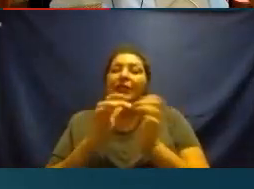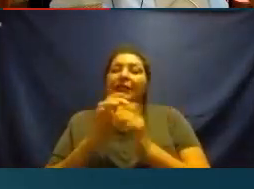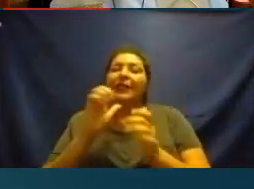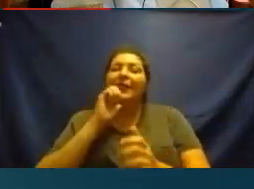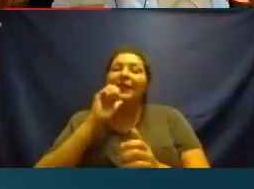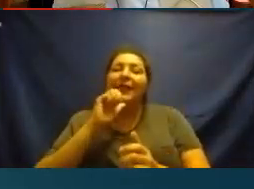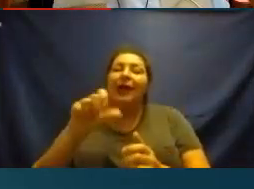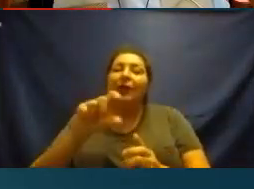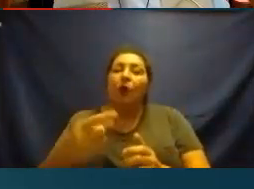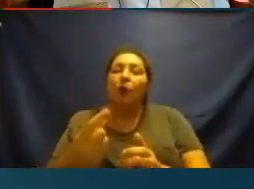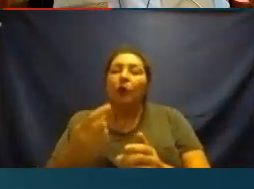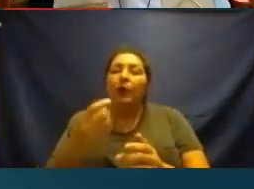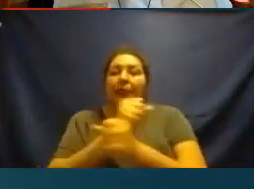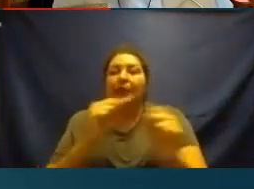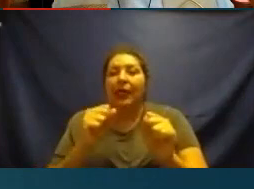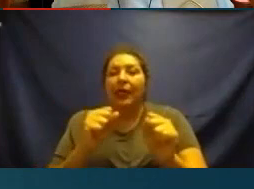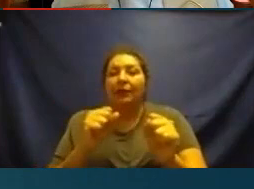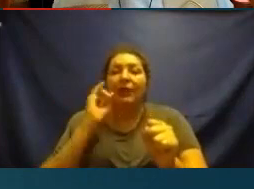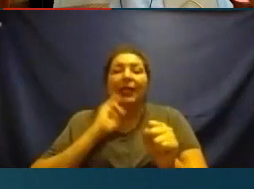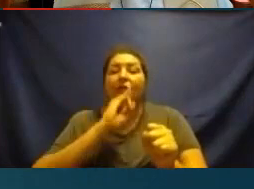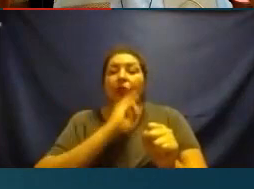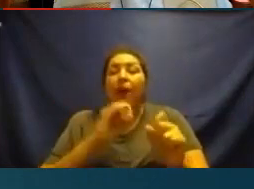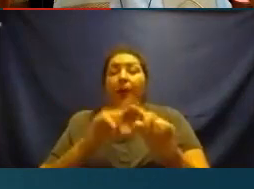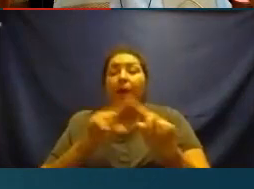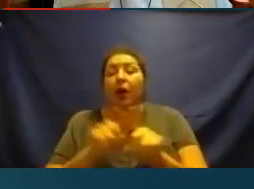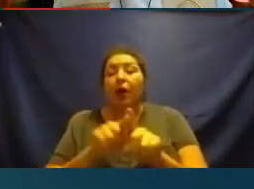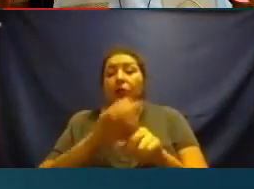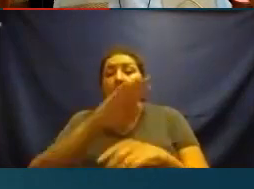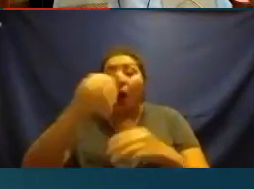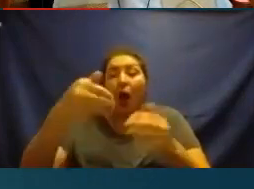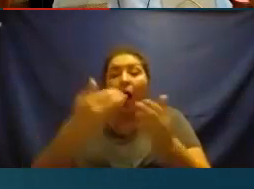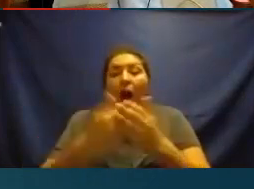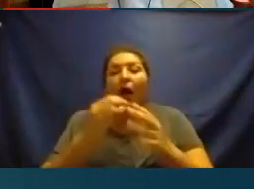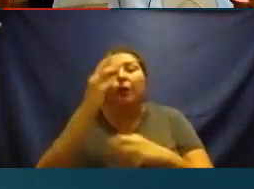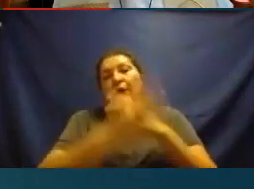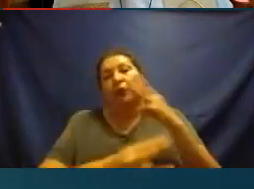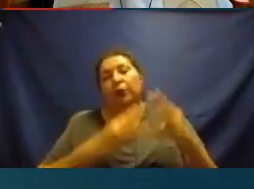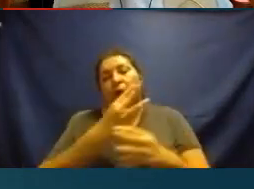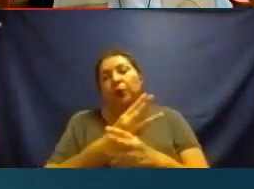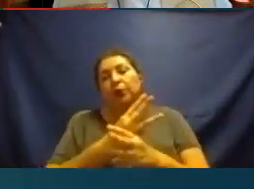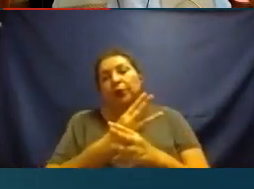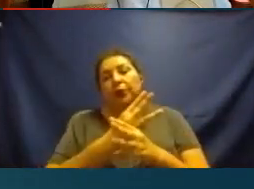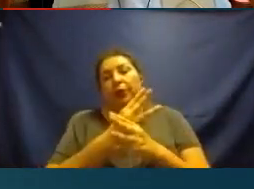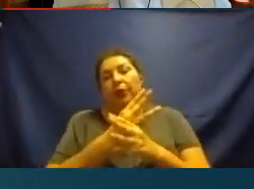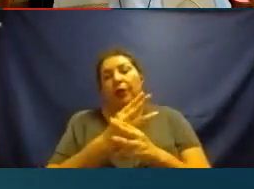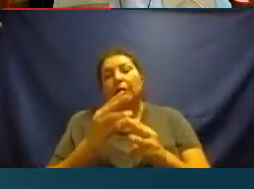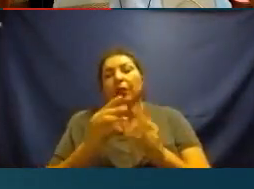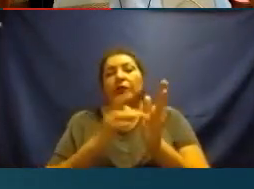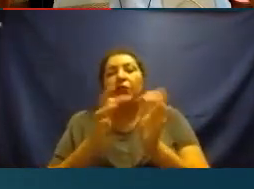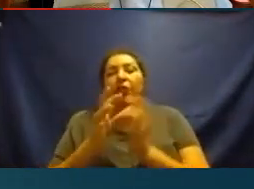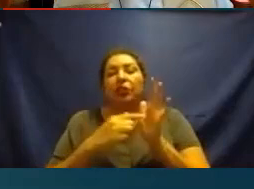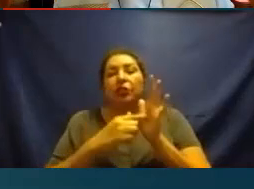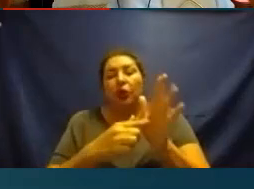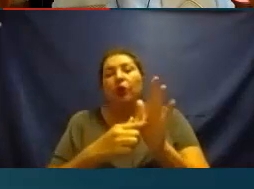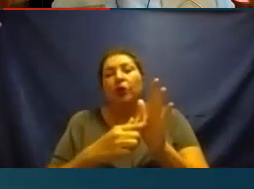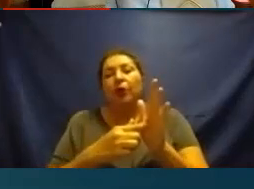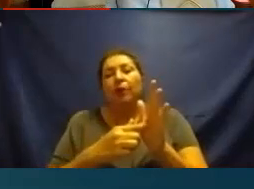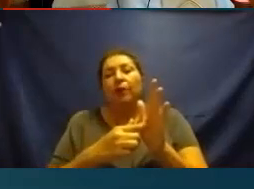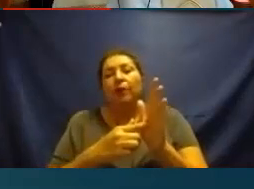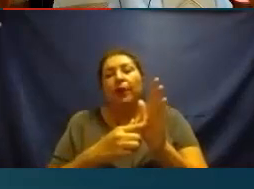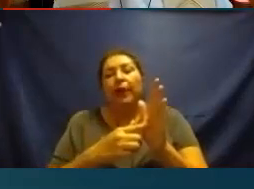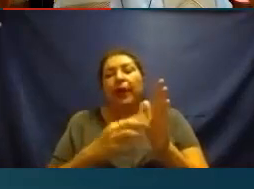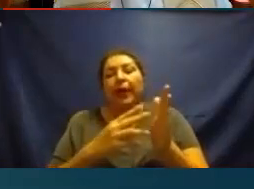entire world. Jesus opened the gospel of the Old Testament to them, and the Holy Spirit called them by that